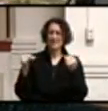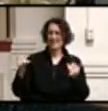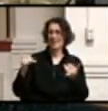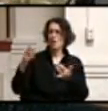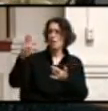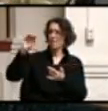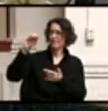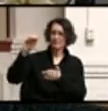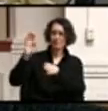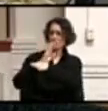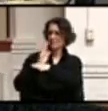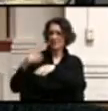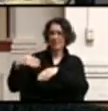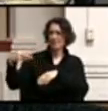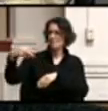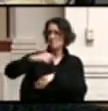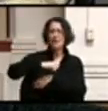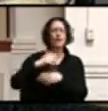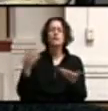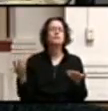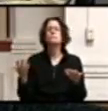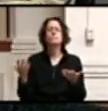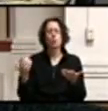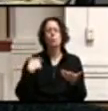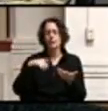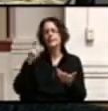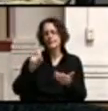businesses to go on without having